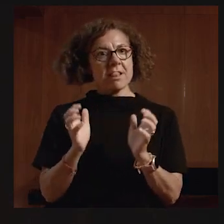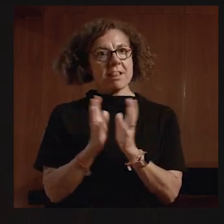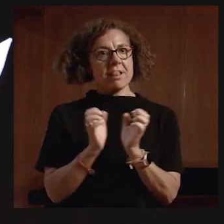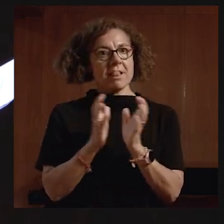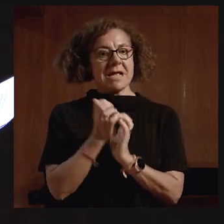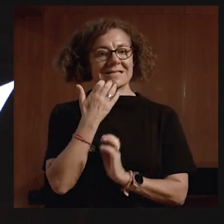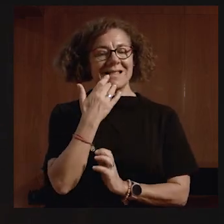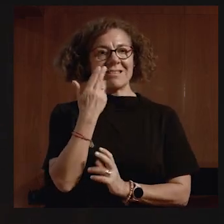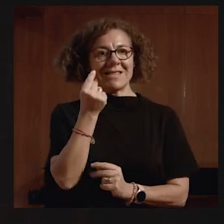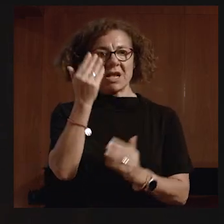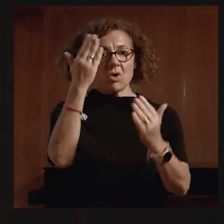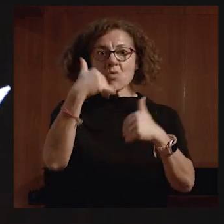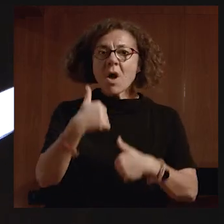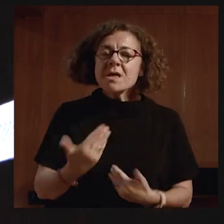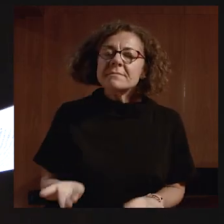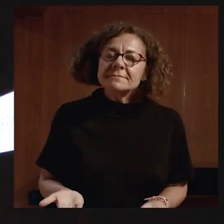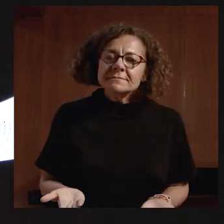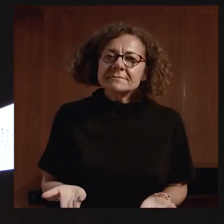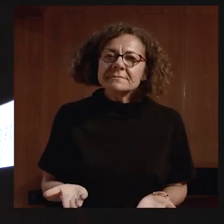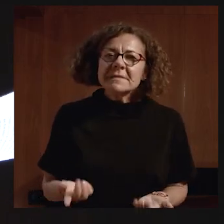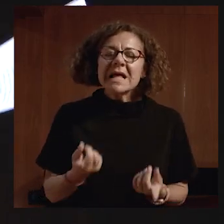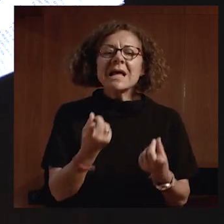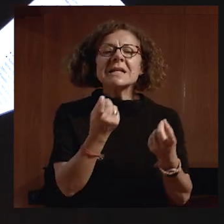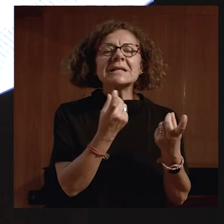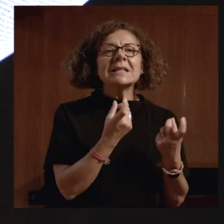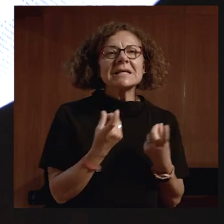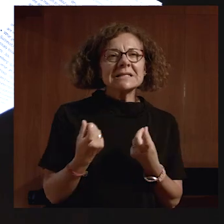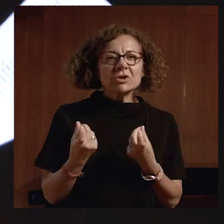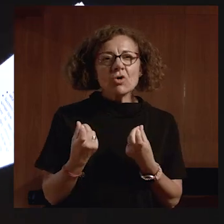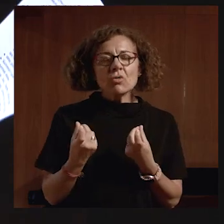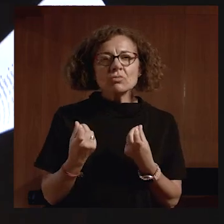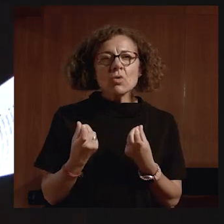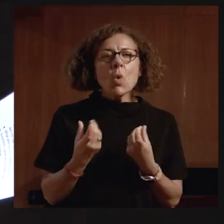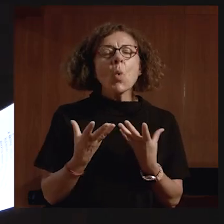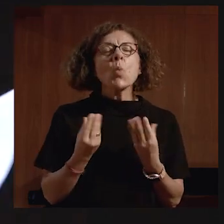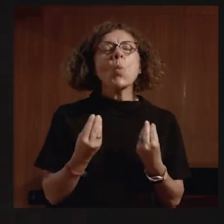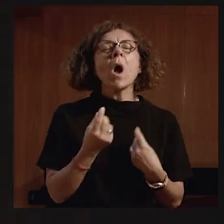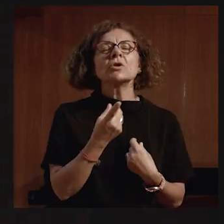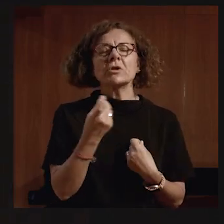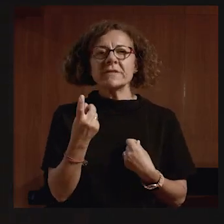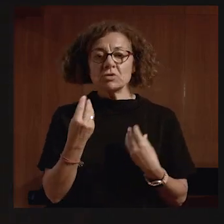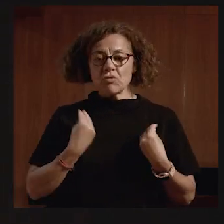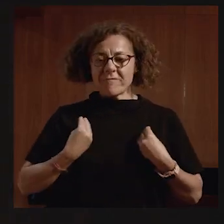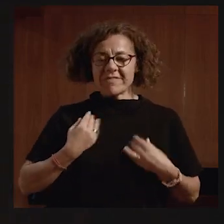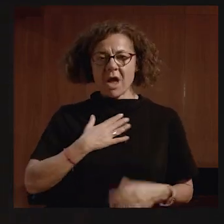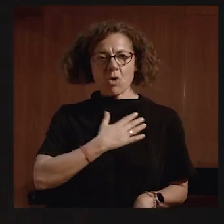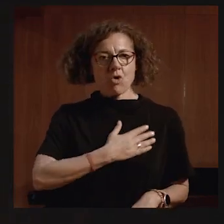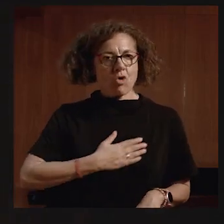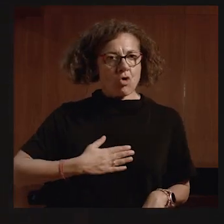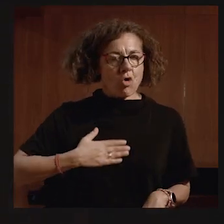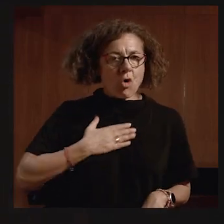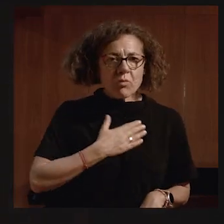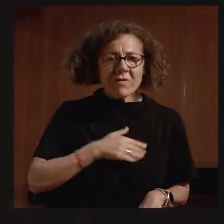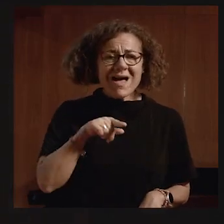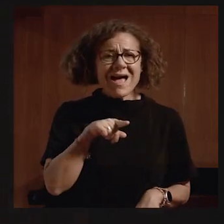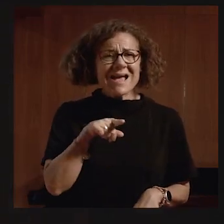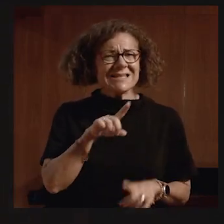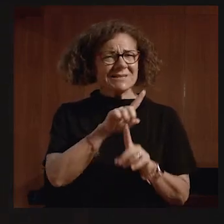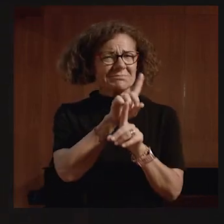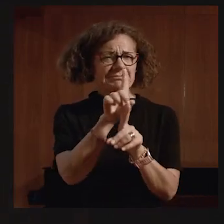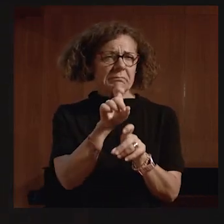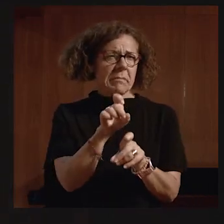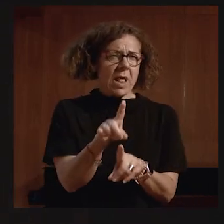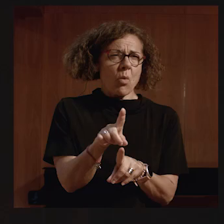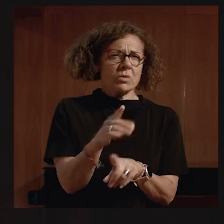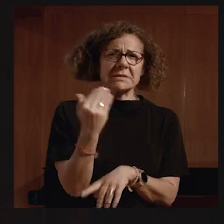How much do you need money? How much do you need a comfortable life? These are not bad questions. They're important questions which will allow you to